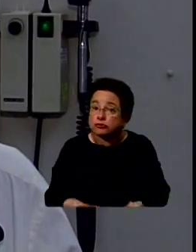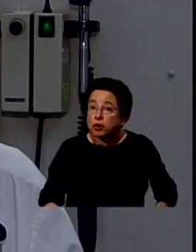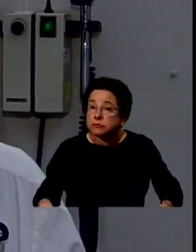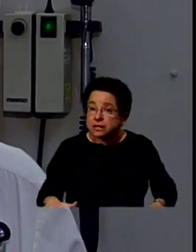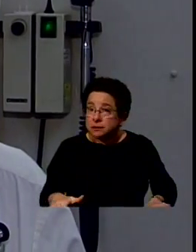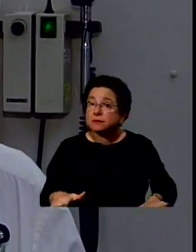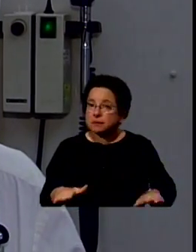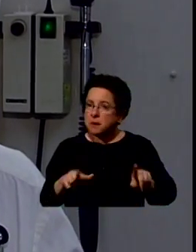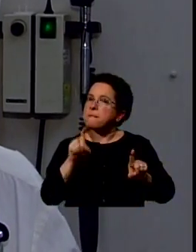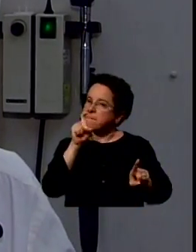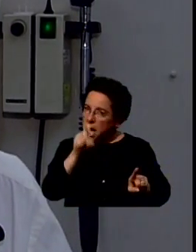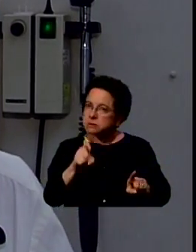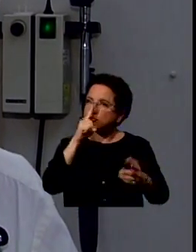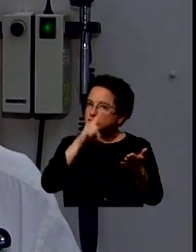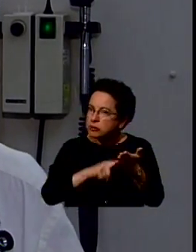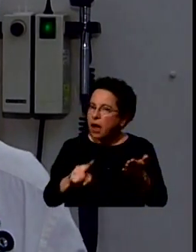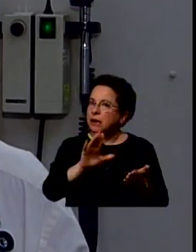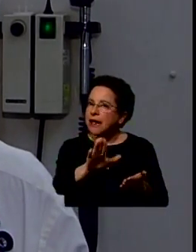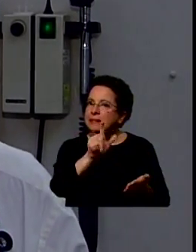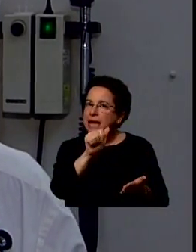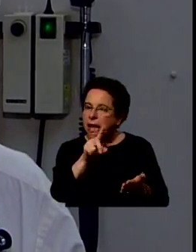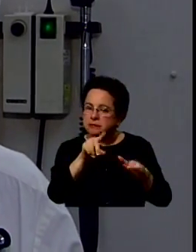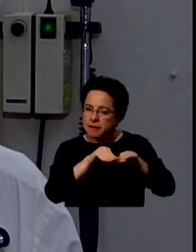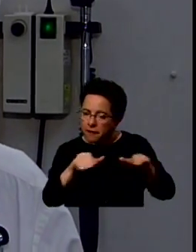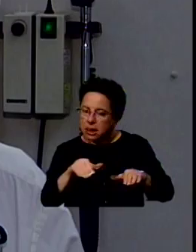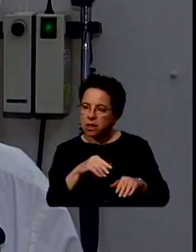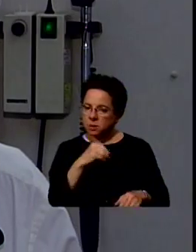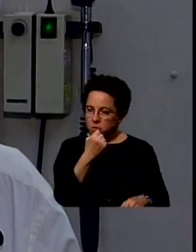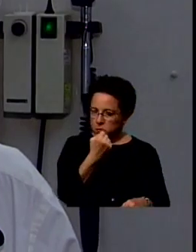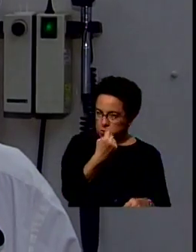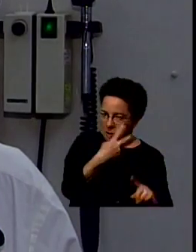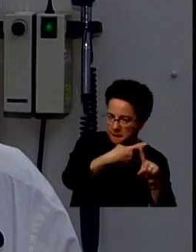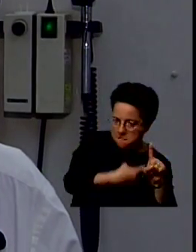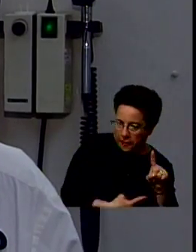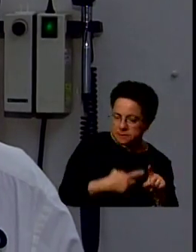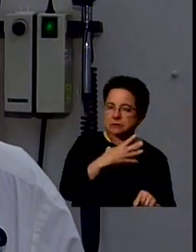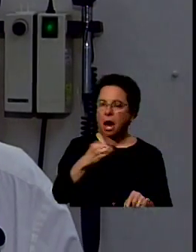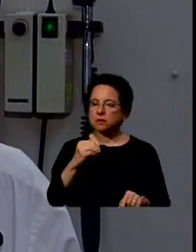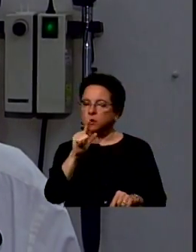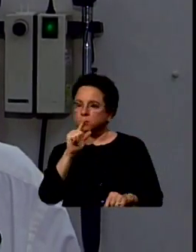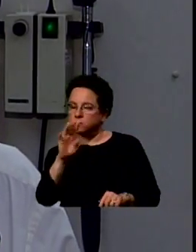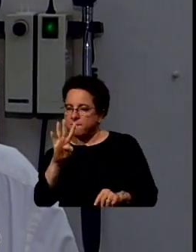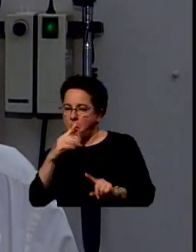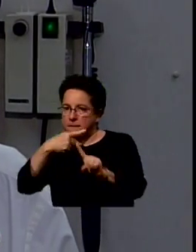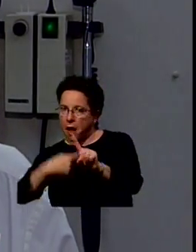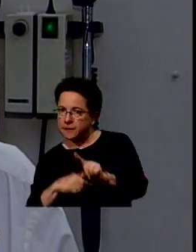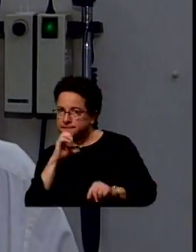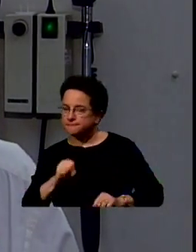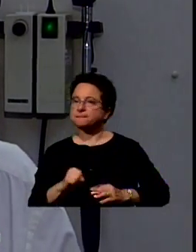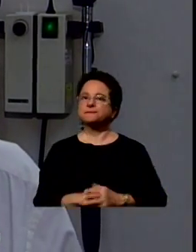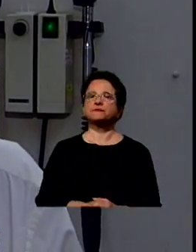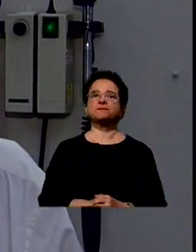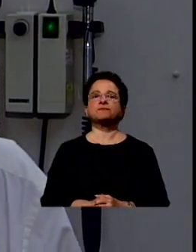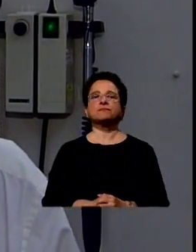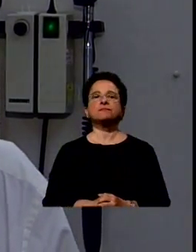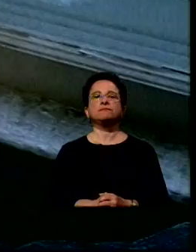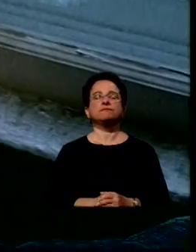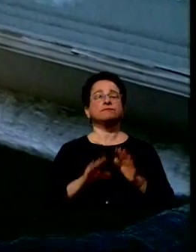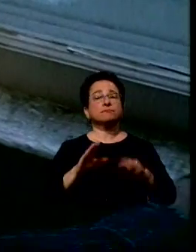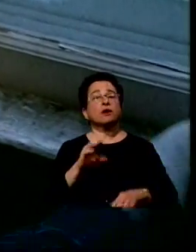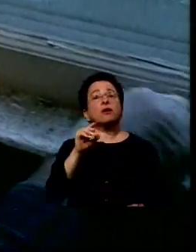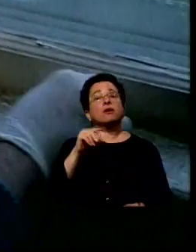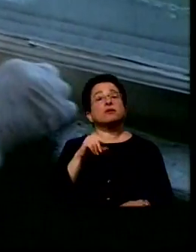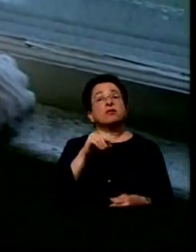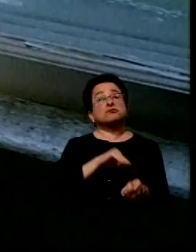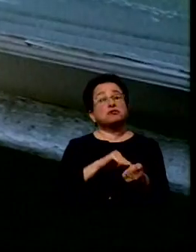New York state law, all physicians taking care of kids are supposed to check their lead levels at 12 months of age and 24 months of